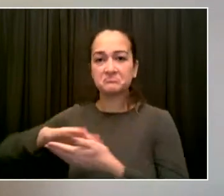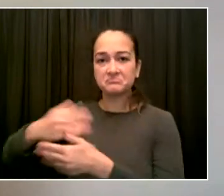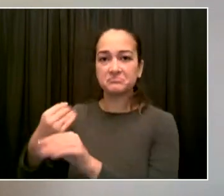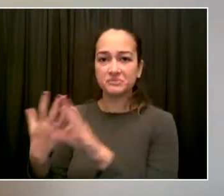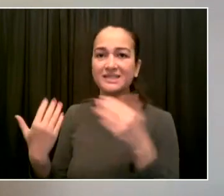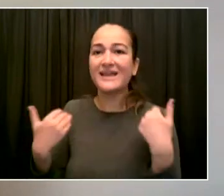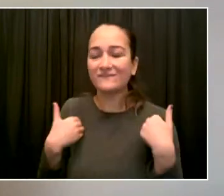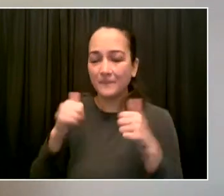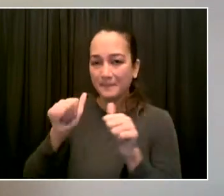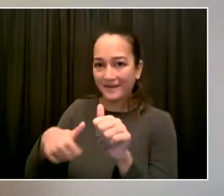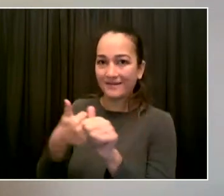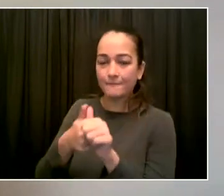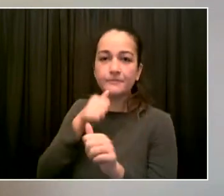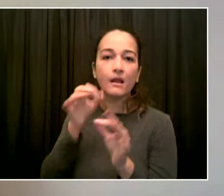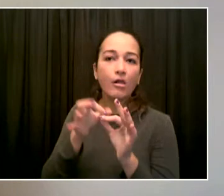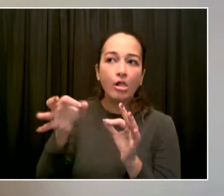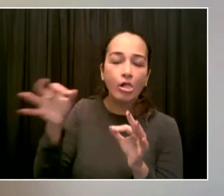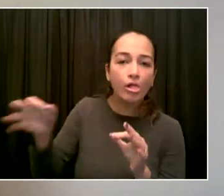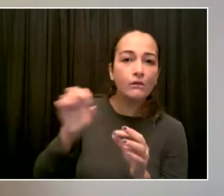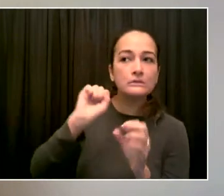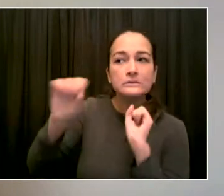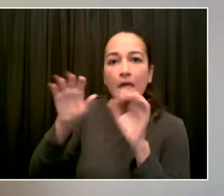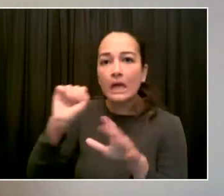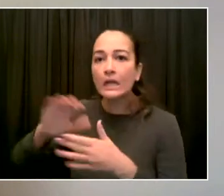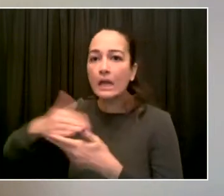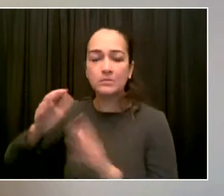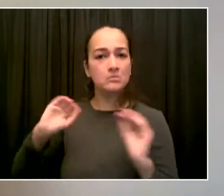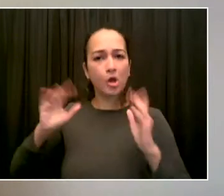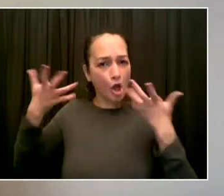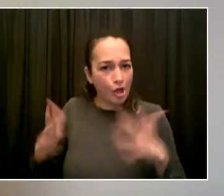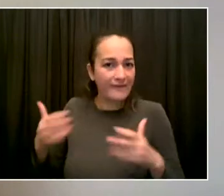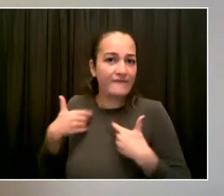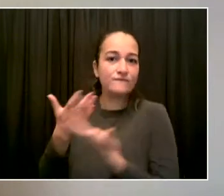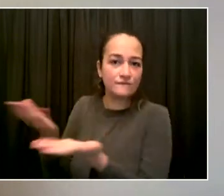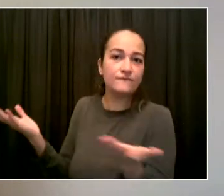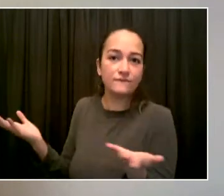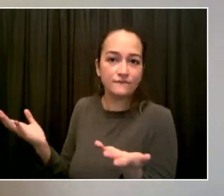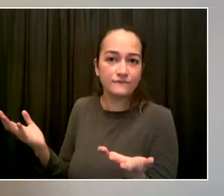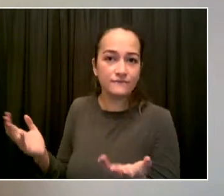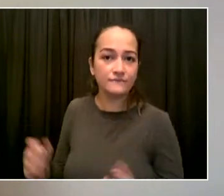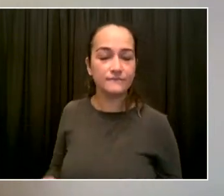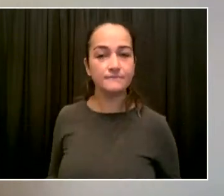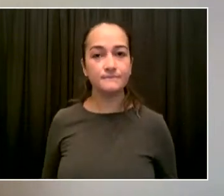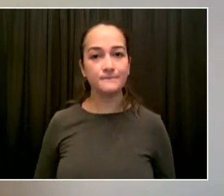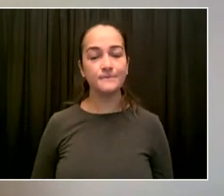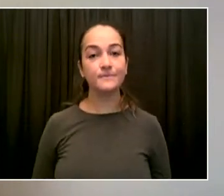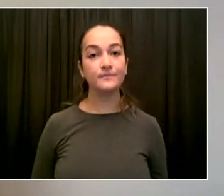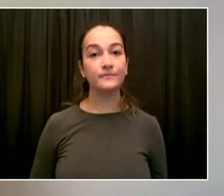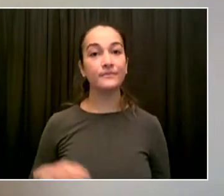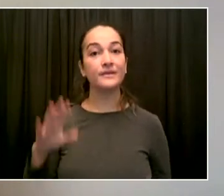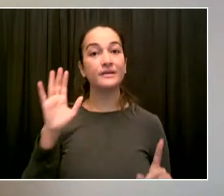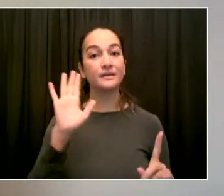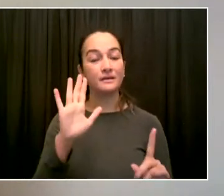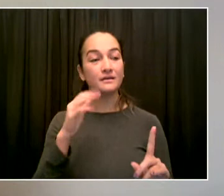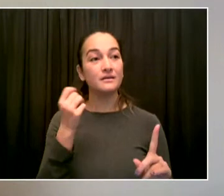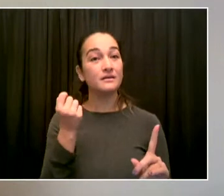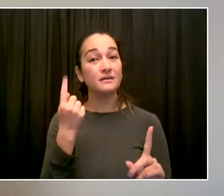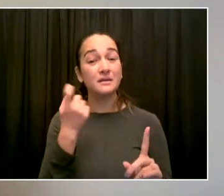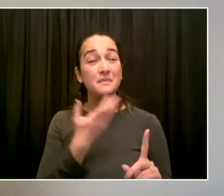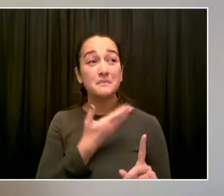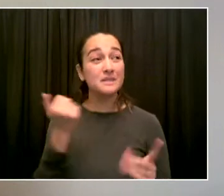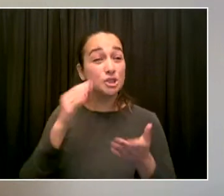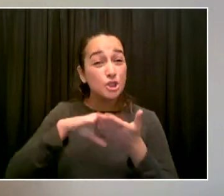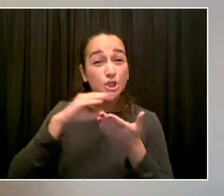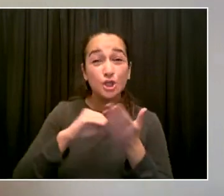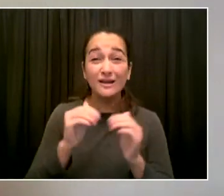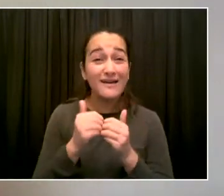that happens is in person between students and teachers. And we also know that a greater health issue that we are concerned about